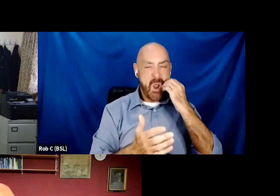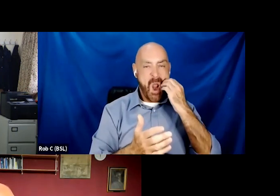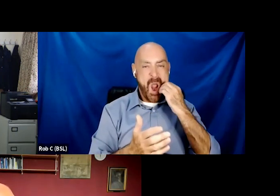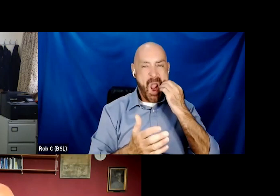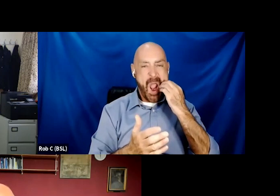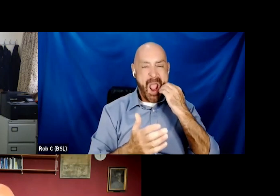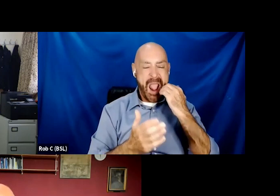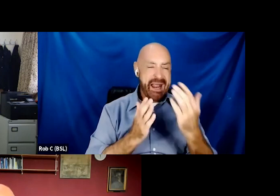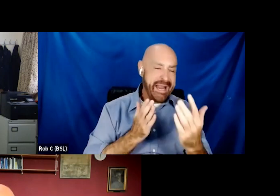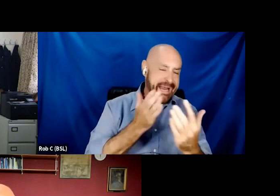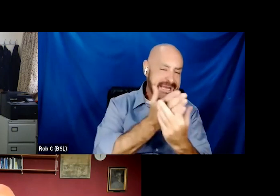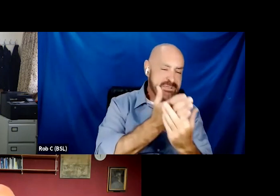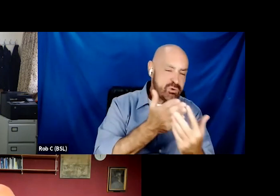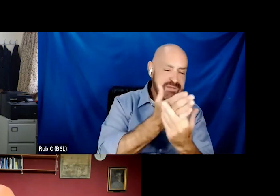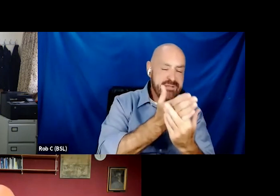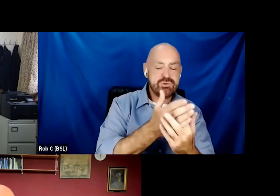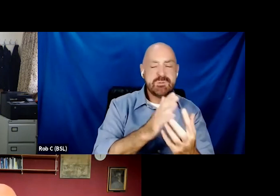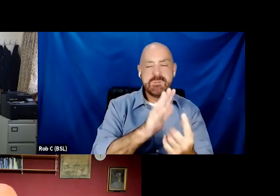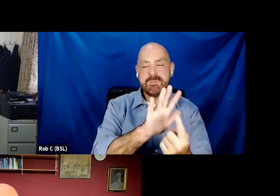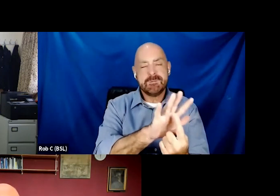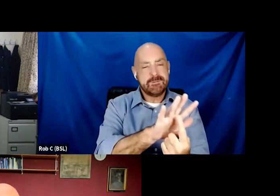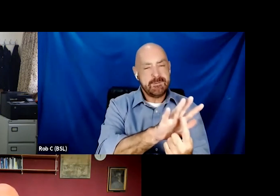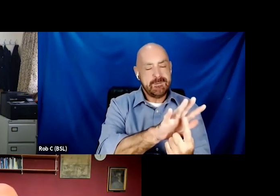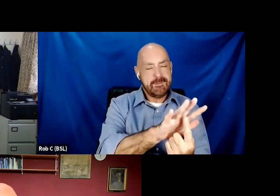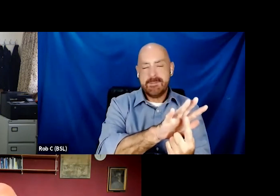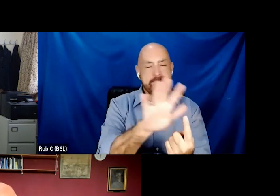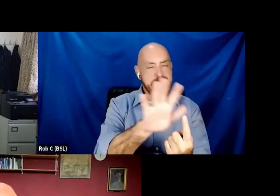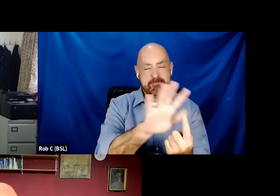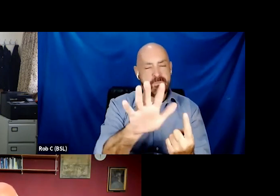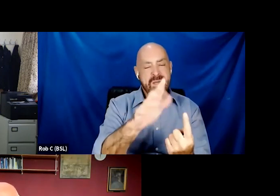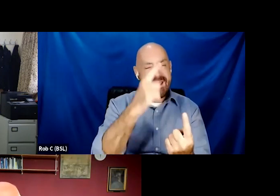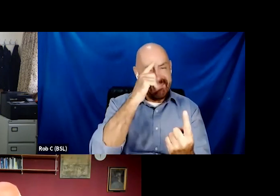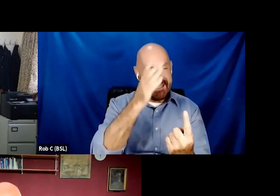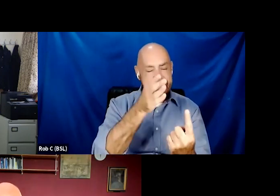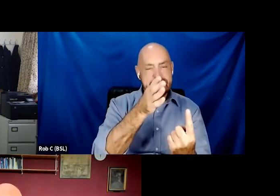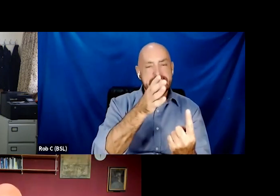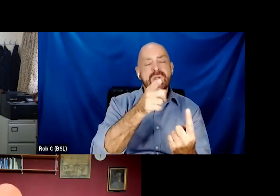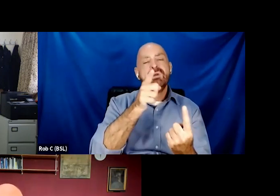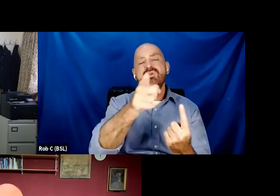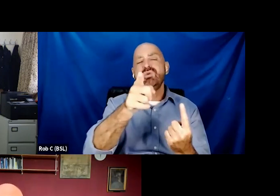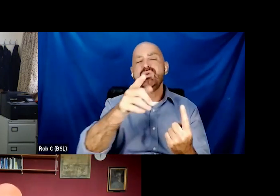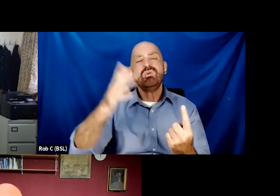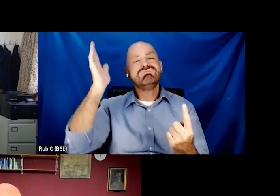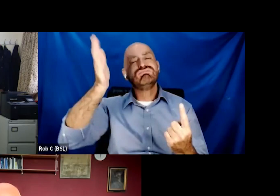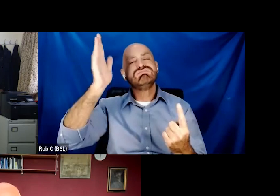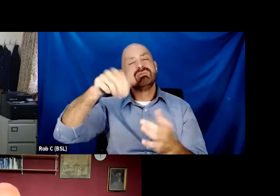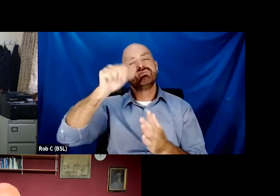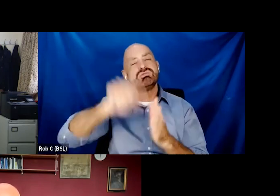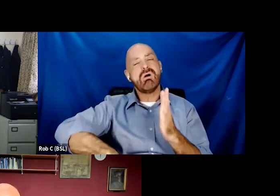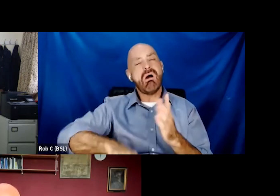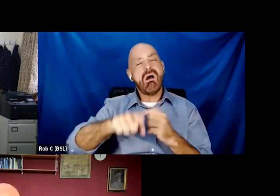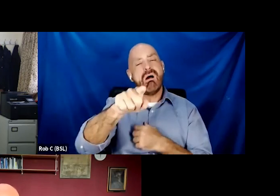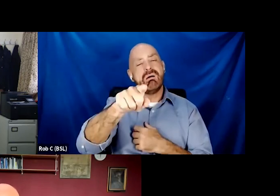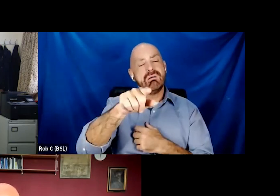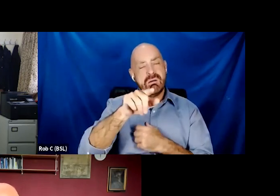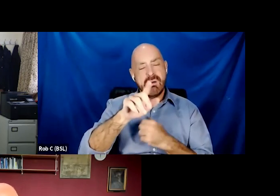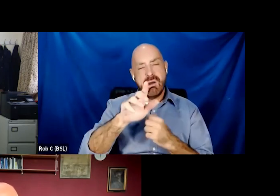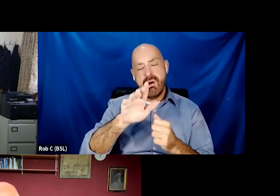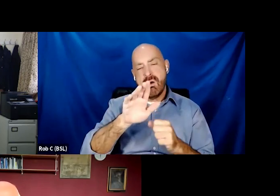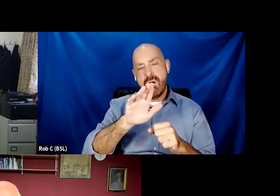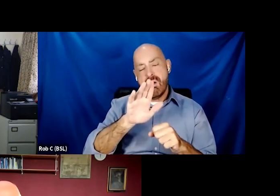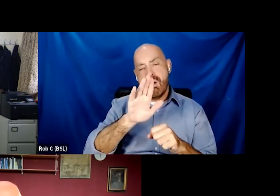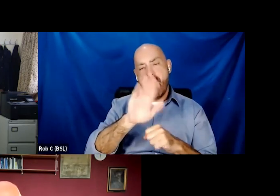interventions, and think more about what you started with, which is a kind of